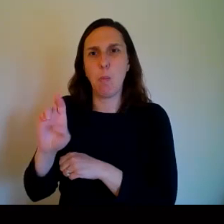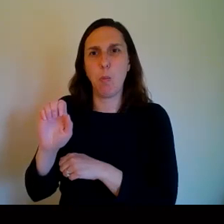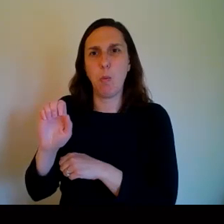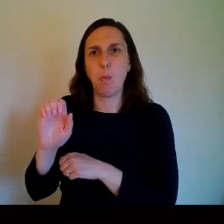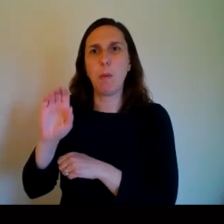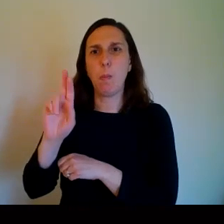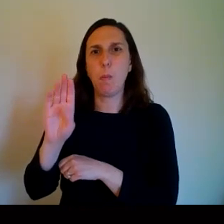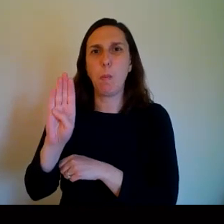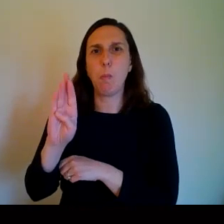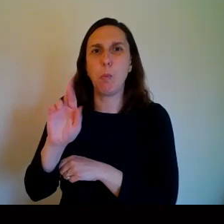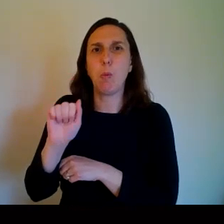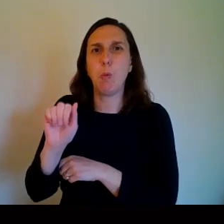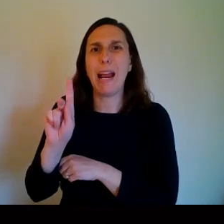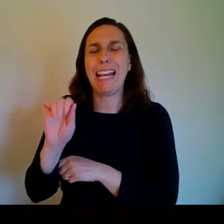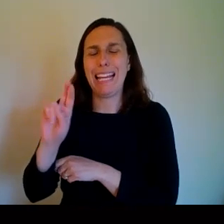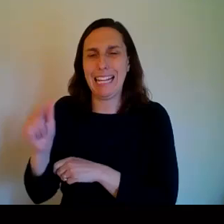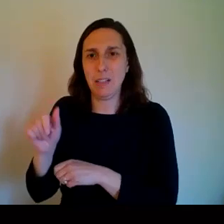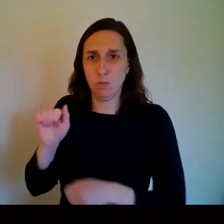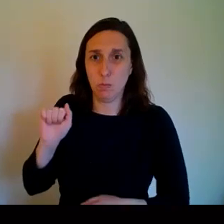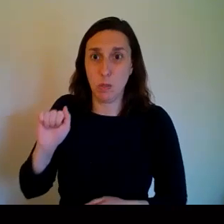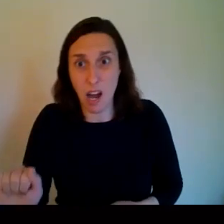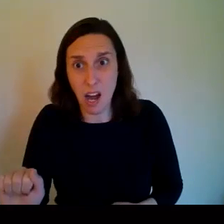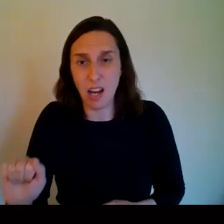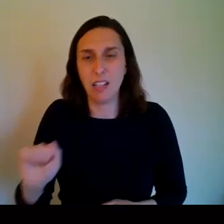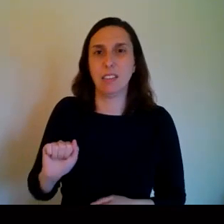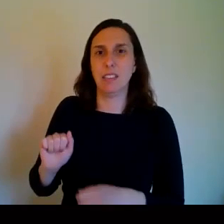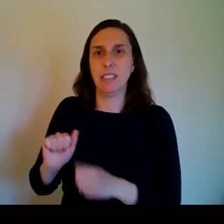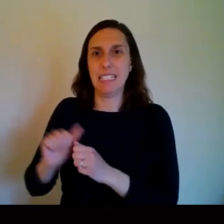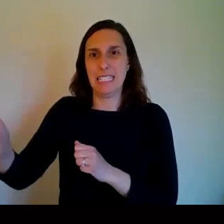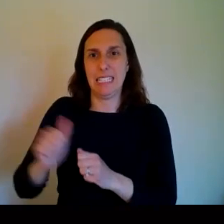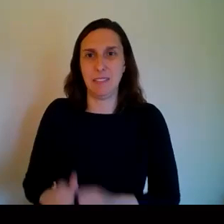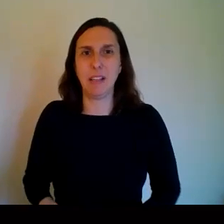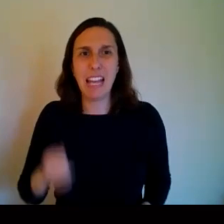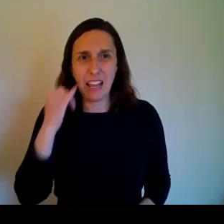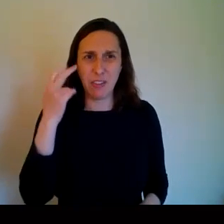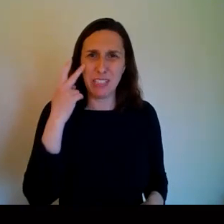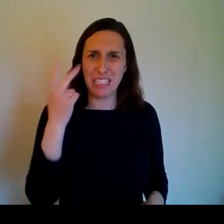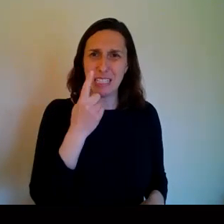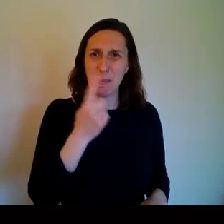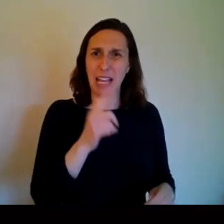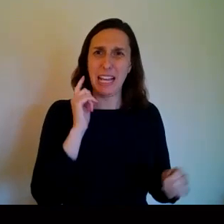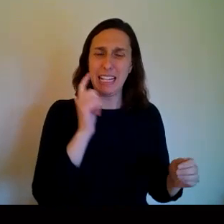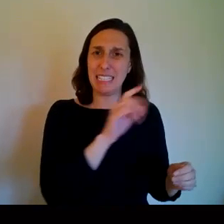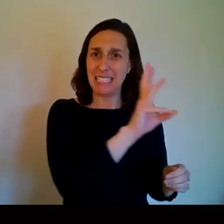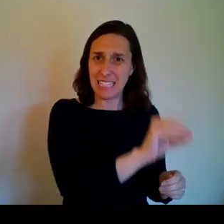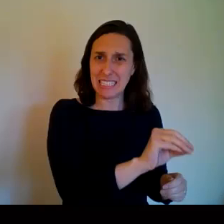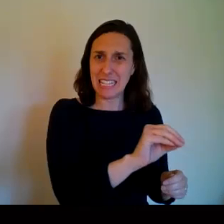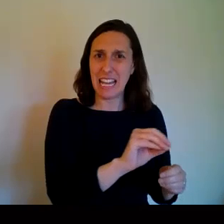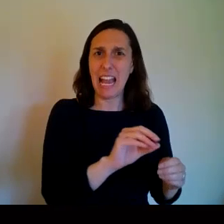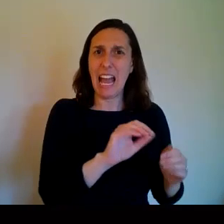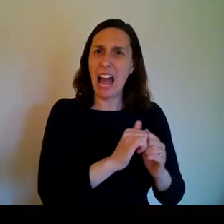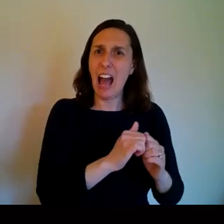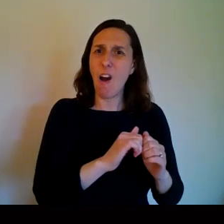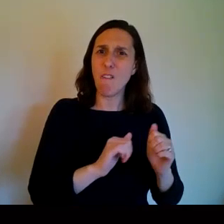stop. So you see something at 60, how long or how far have you